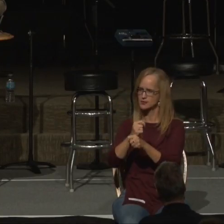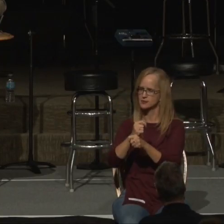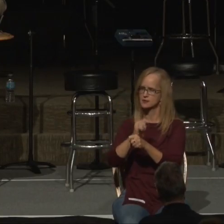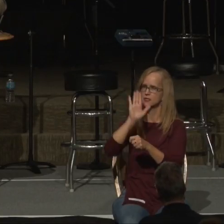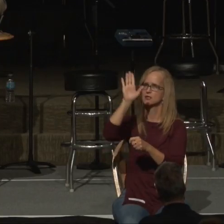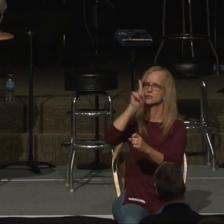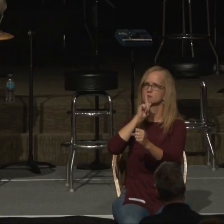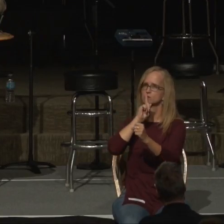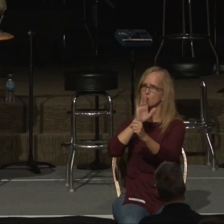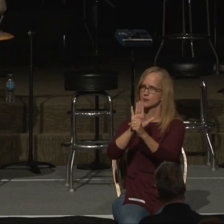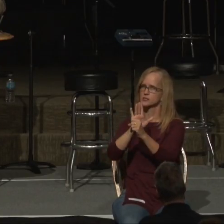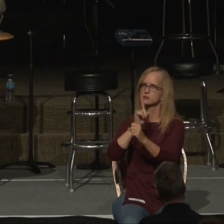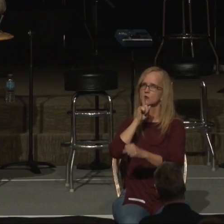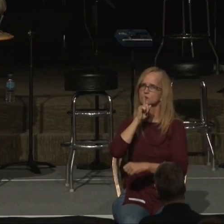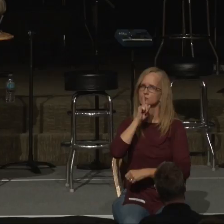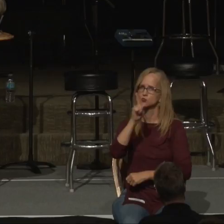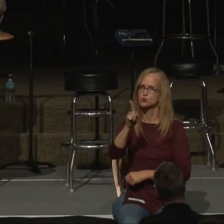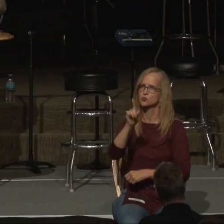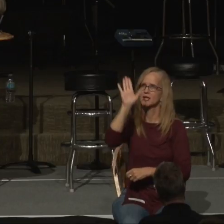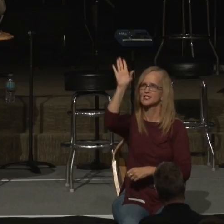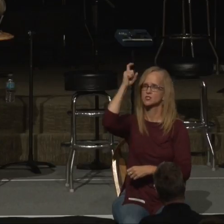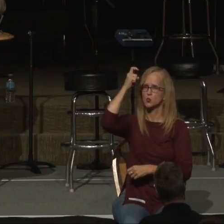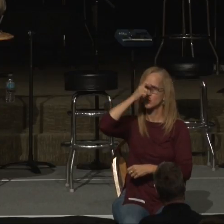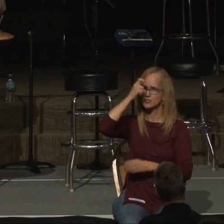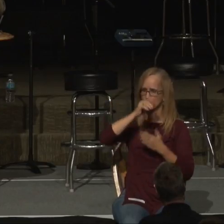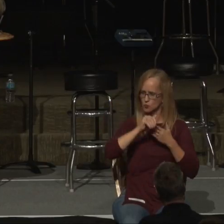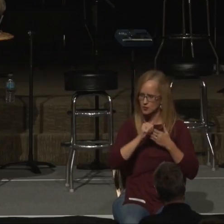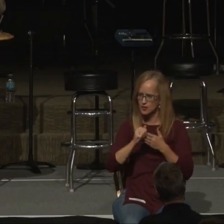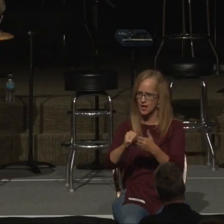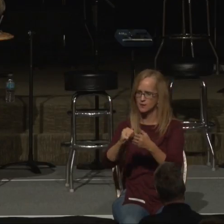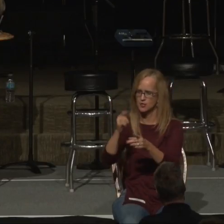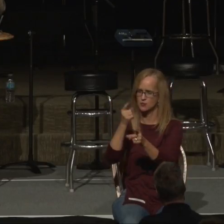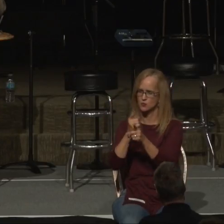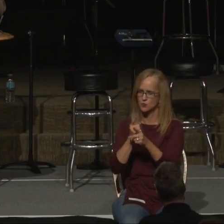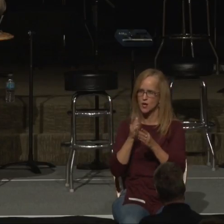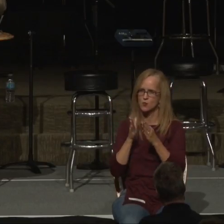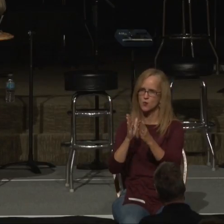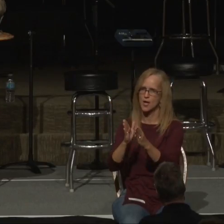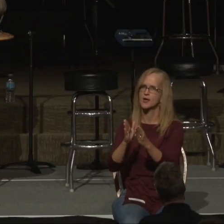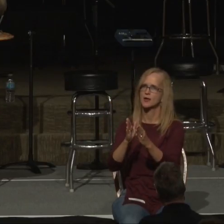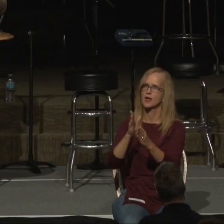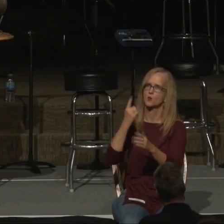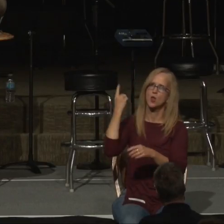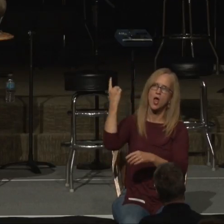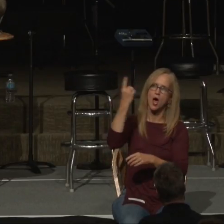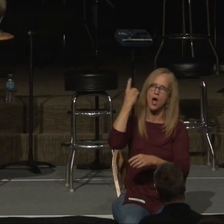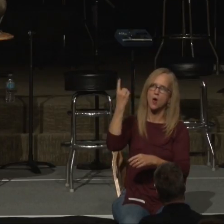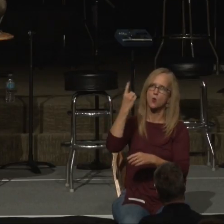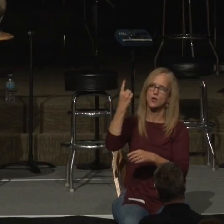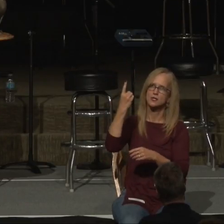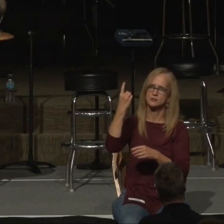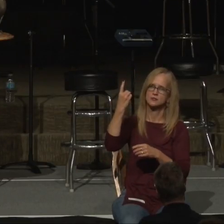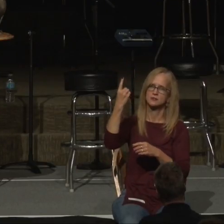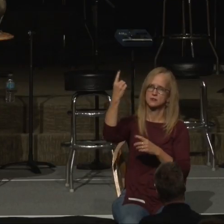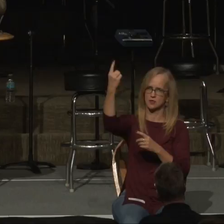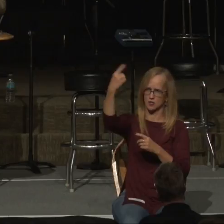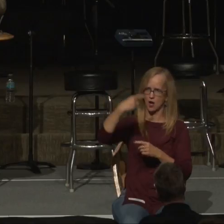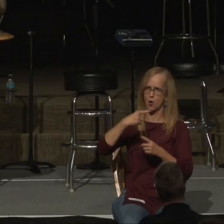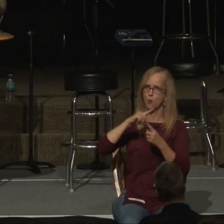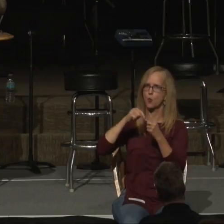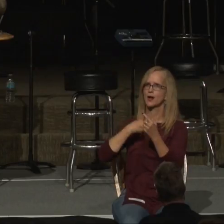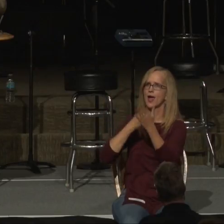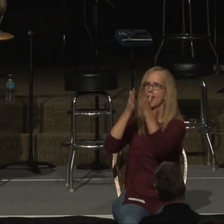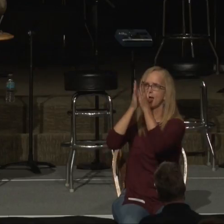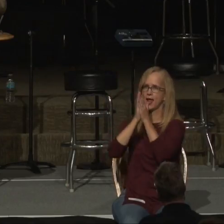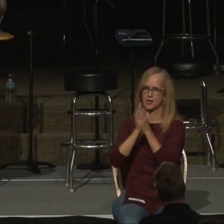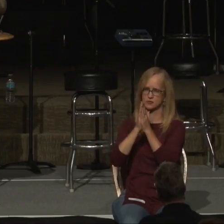true, that his wisdom will always guide me in the right way and will always come when asked for.